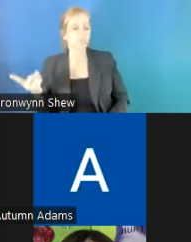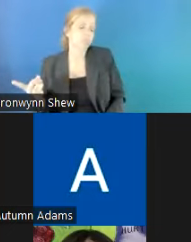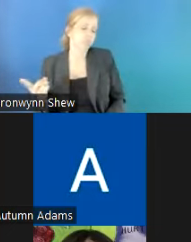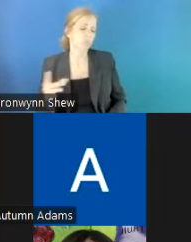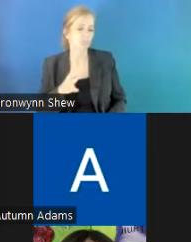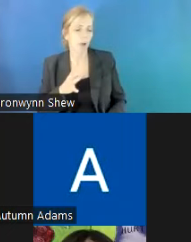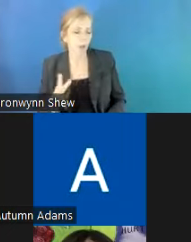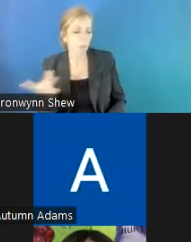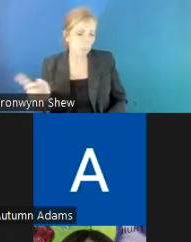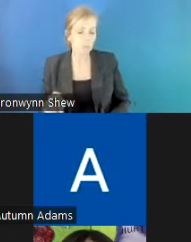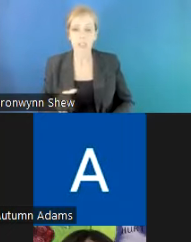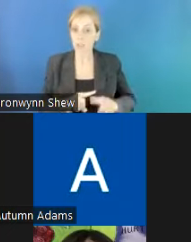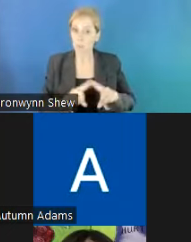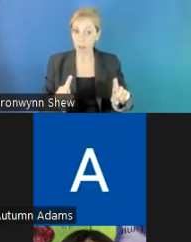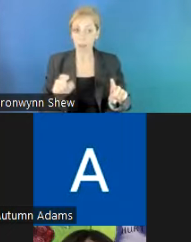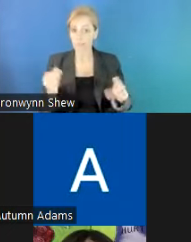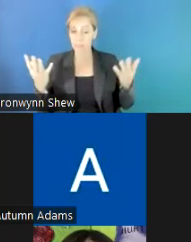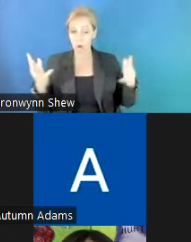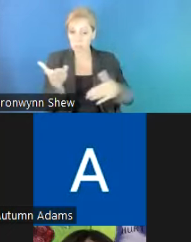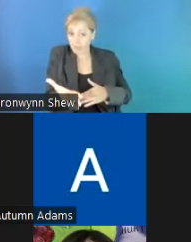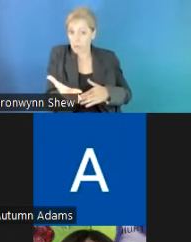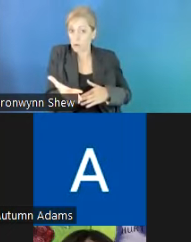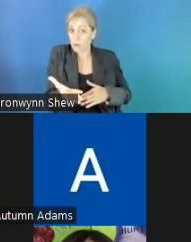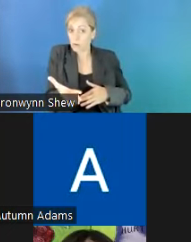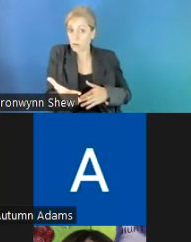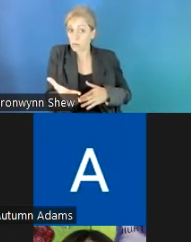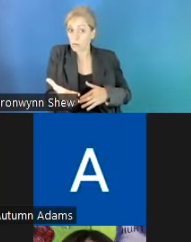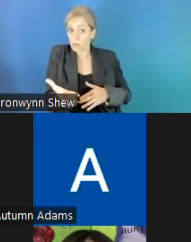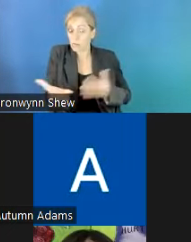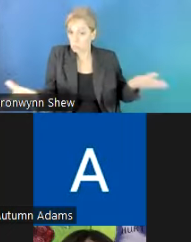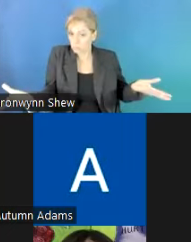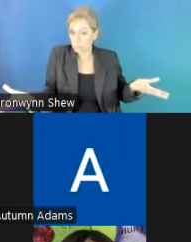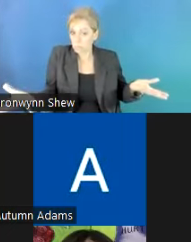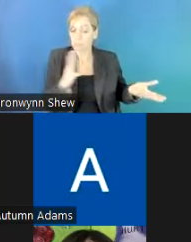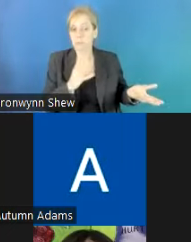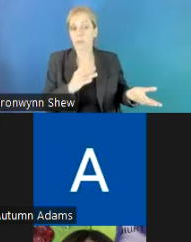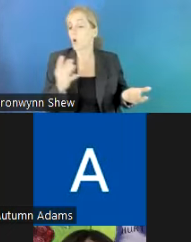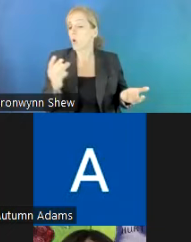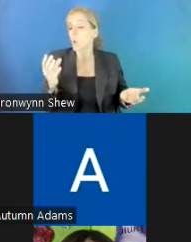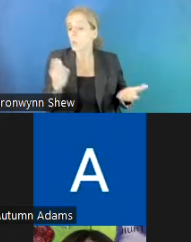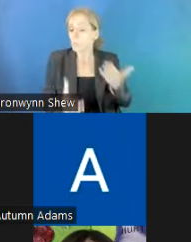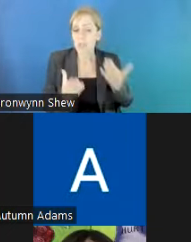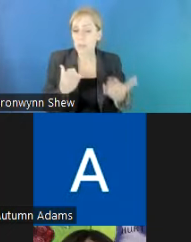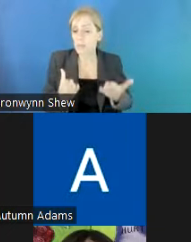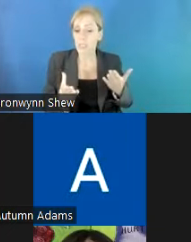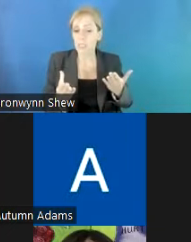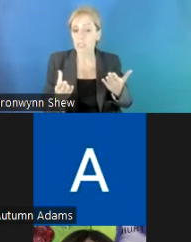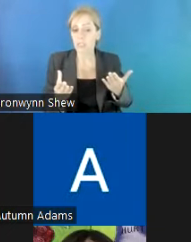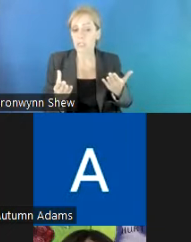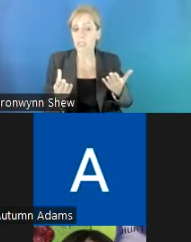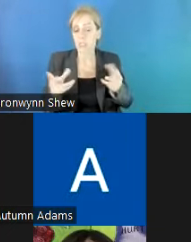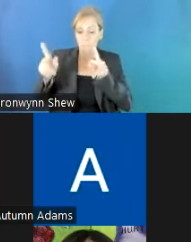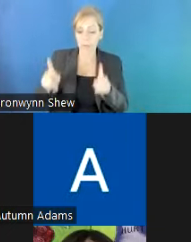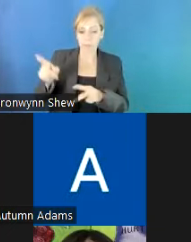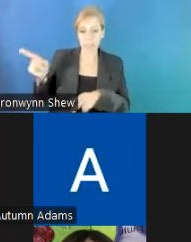is, or if it's already on there, and maybe the person doesn't know how, or just knowing that it's already on is knowing that